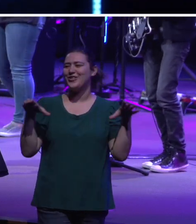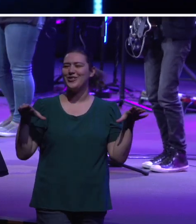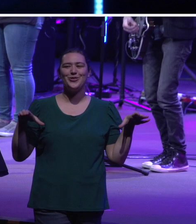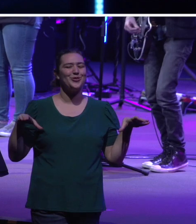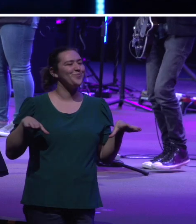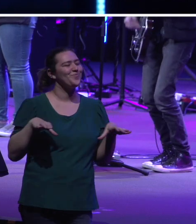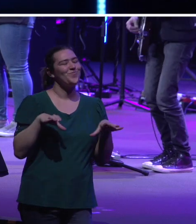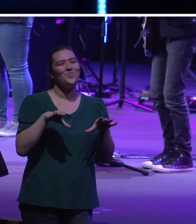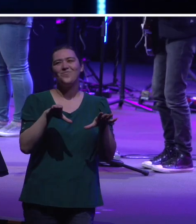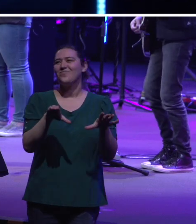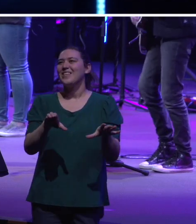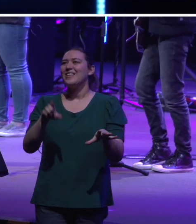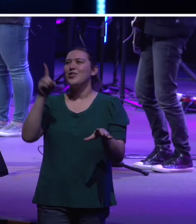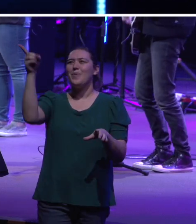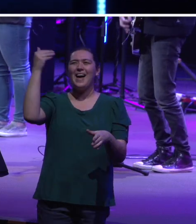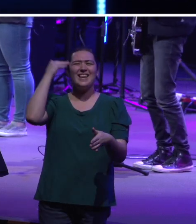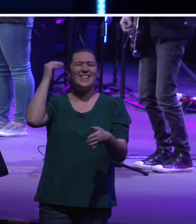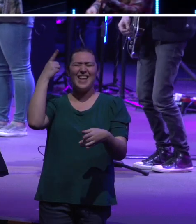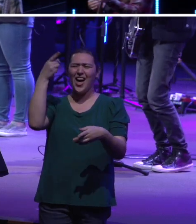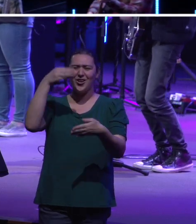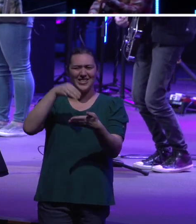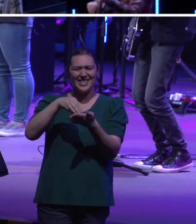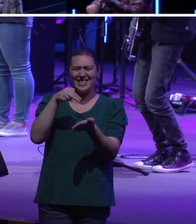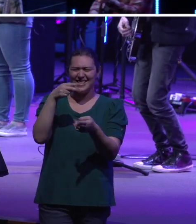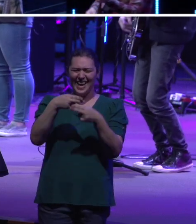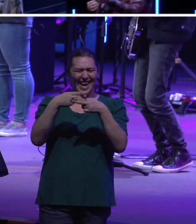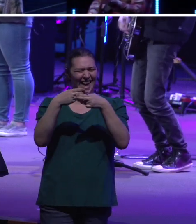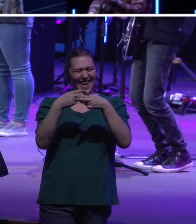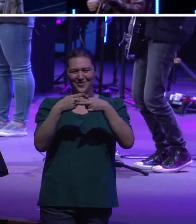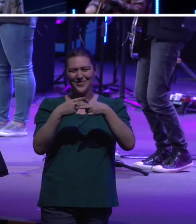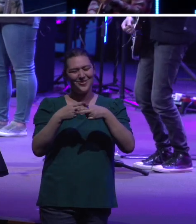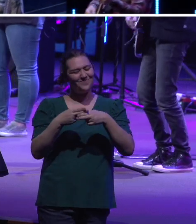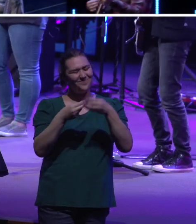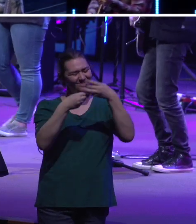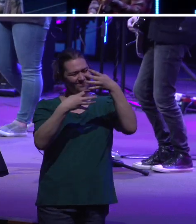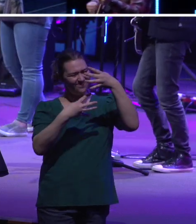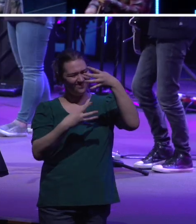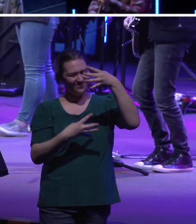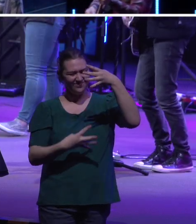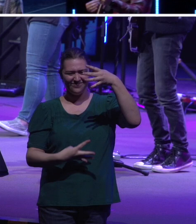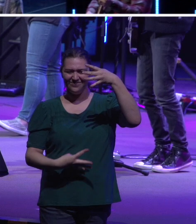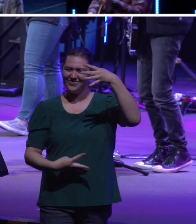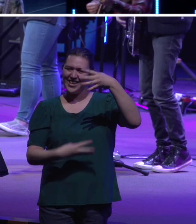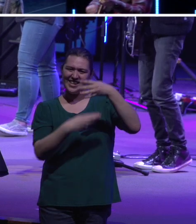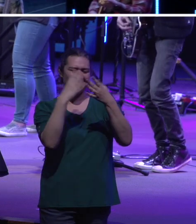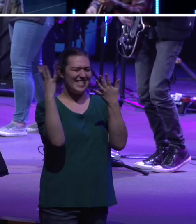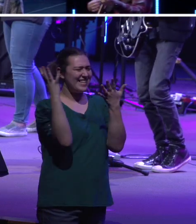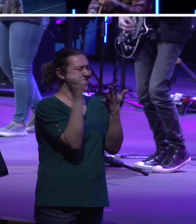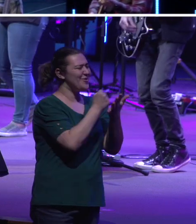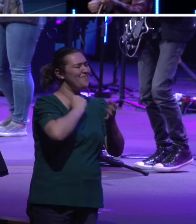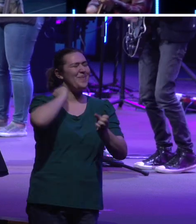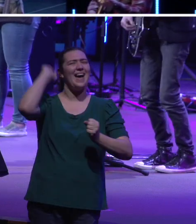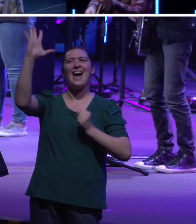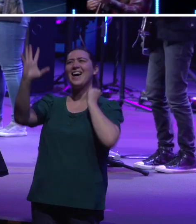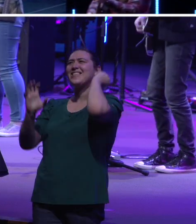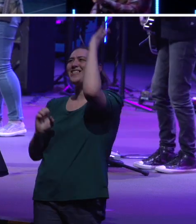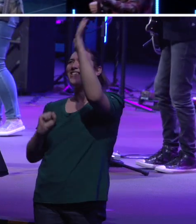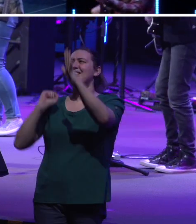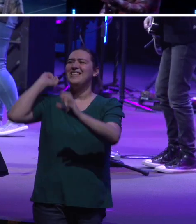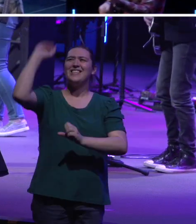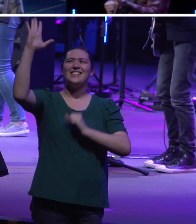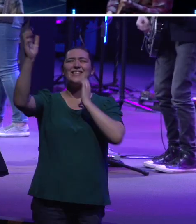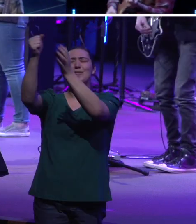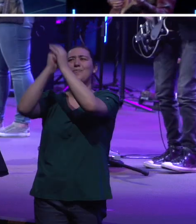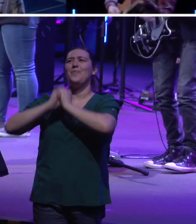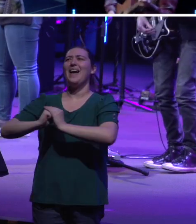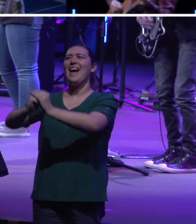do. I know you by a thousand names, and I'll sing them back,